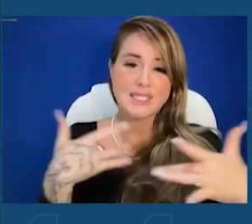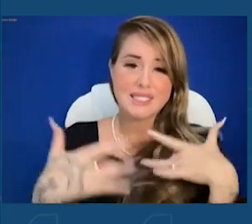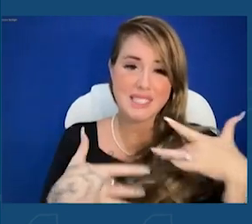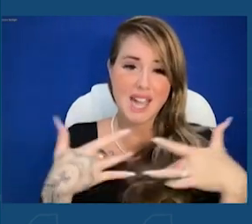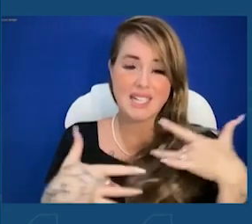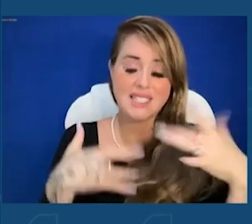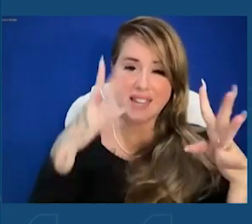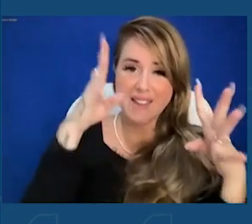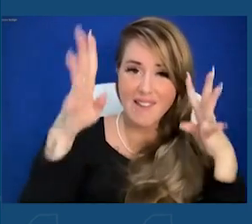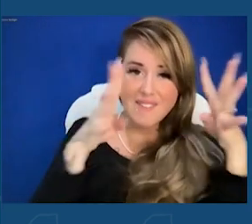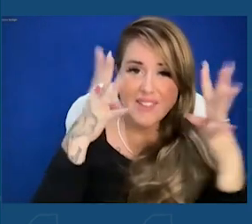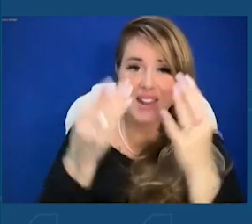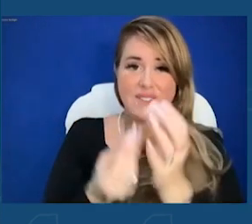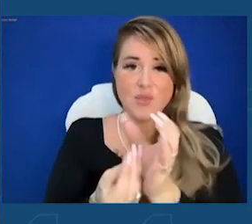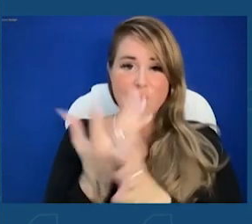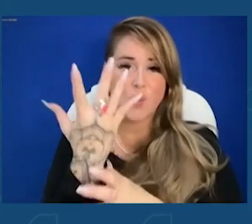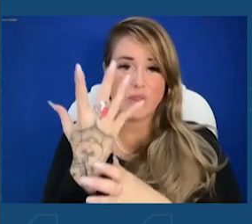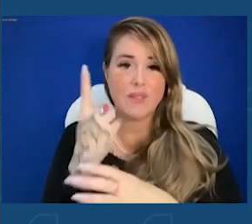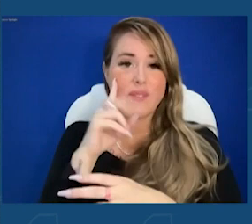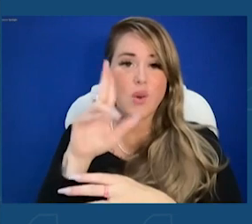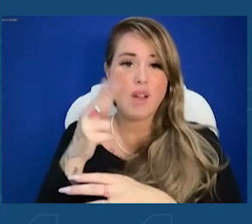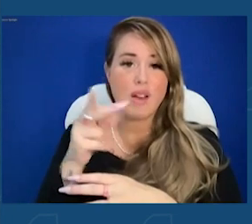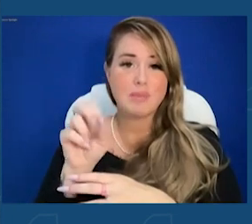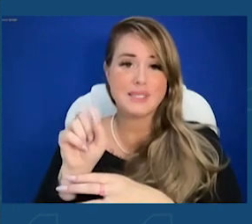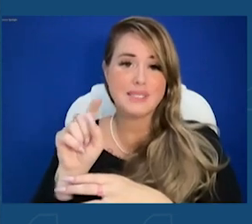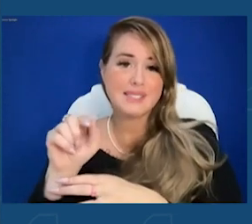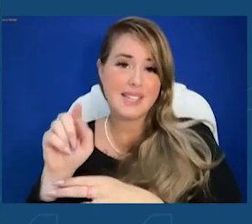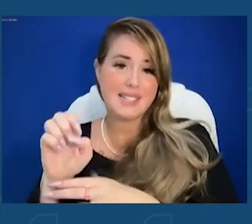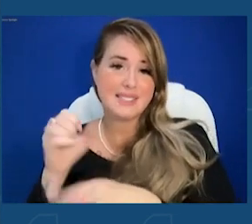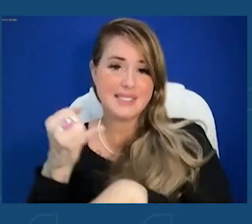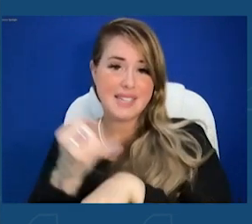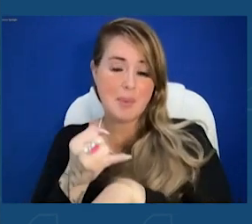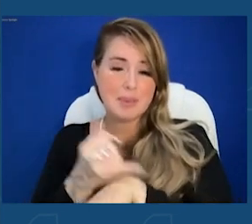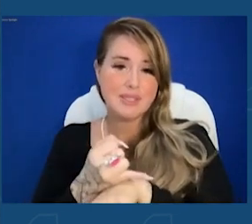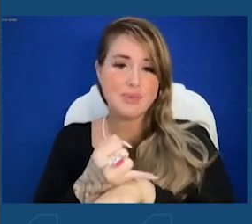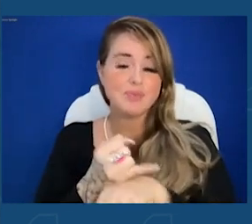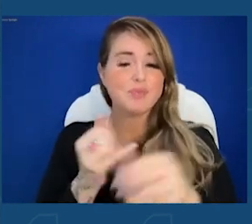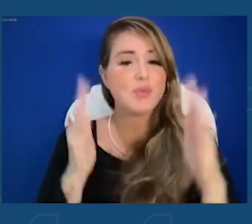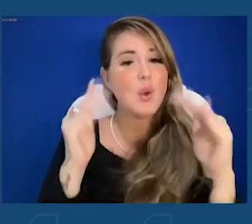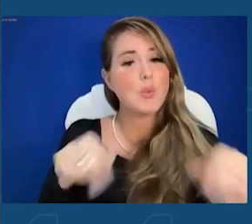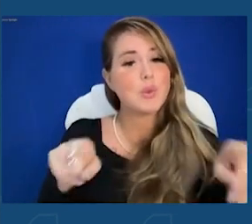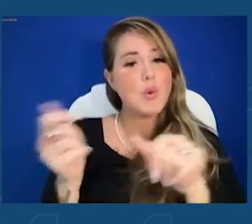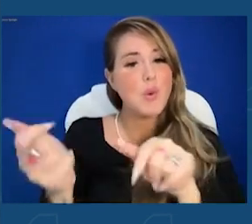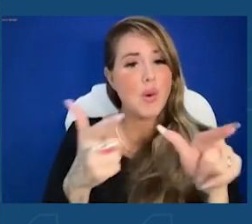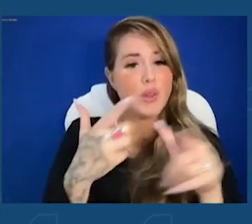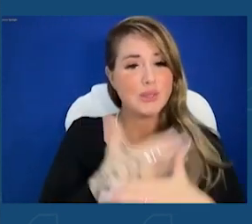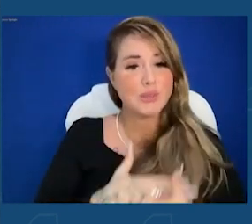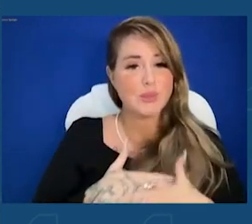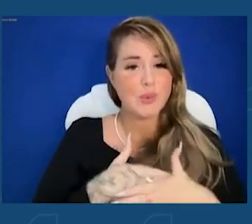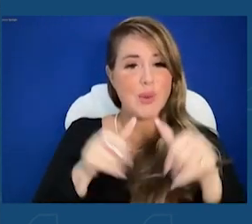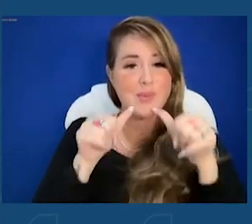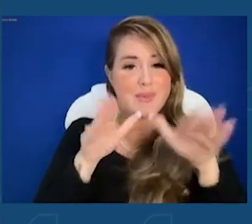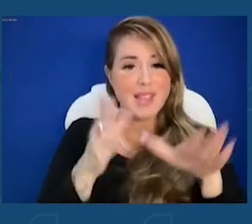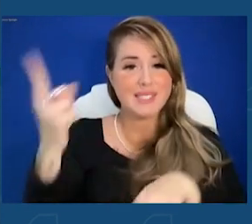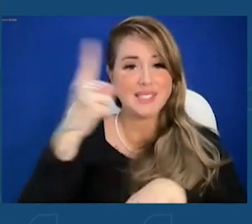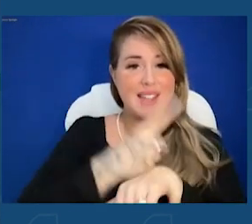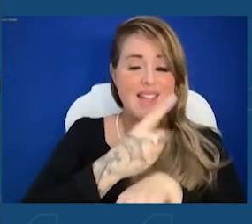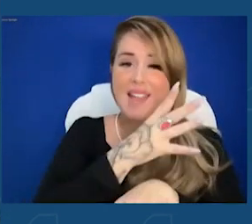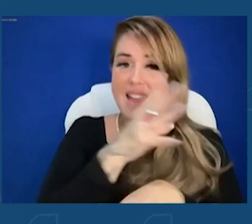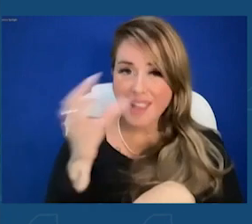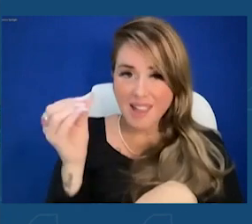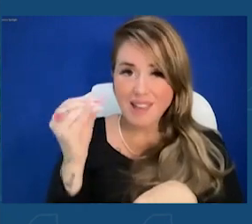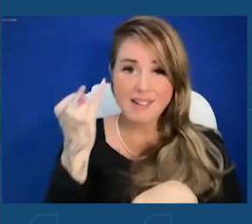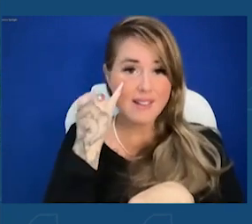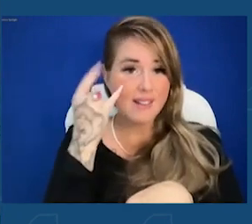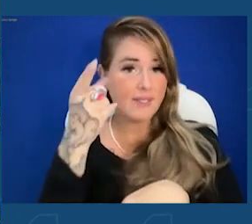innovative growth on the Upstate campus. May you all enjoy a blessed day, and if you're